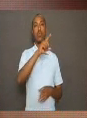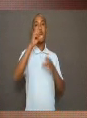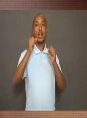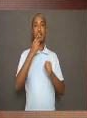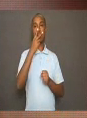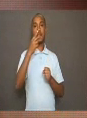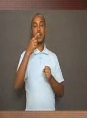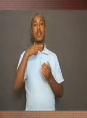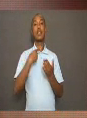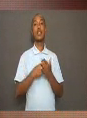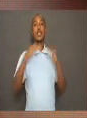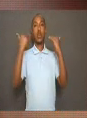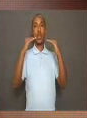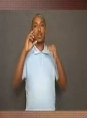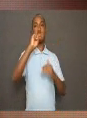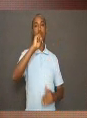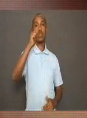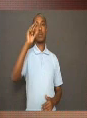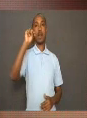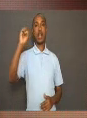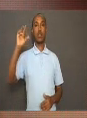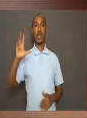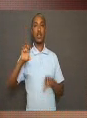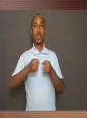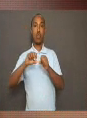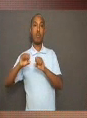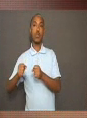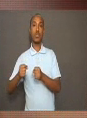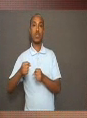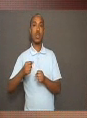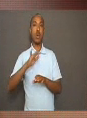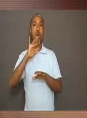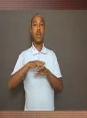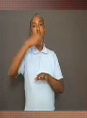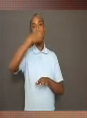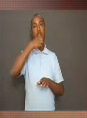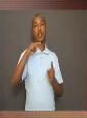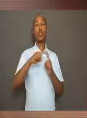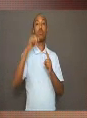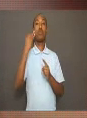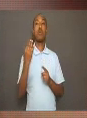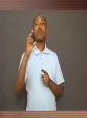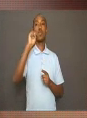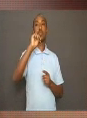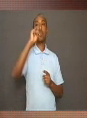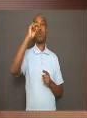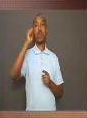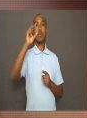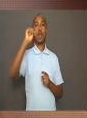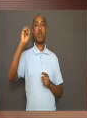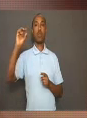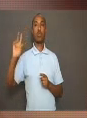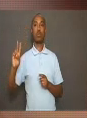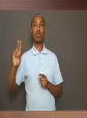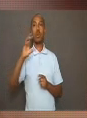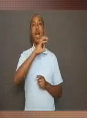equation, sodium nitrate decomposes on heating to form sodium nitrite and